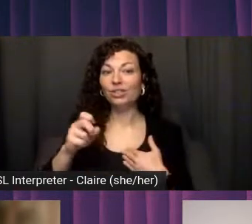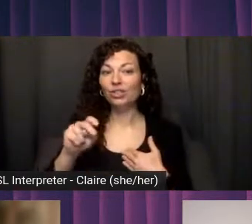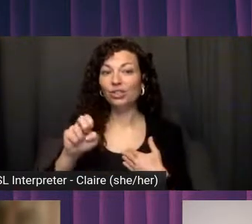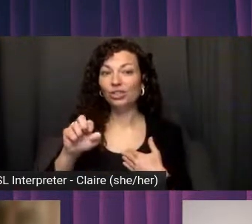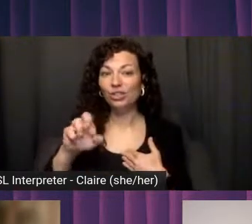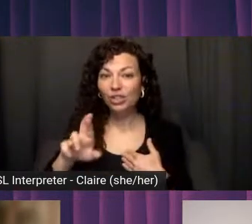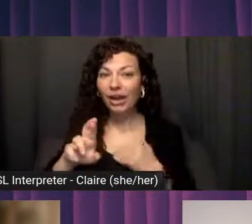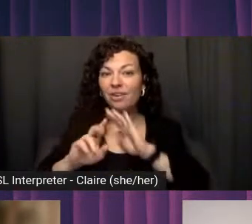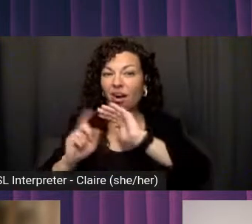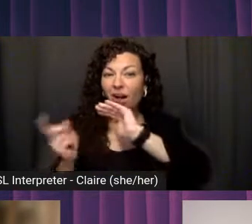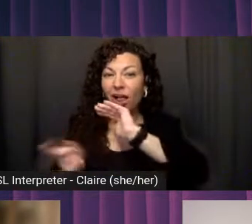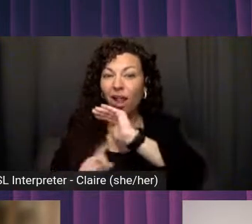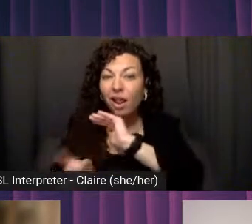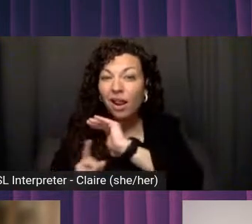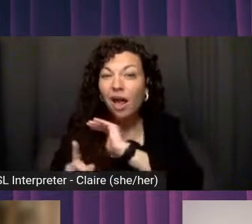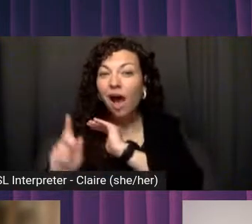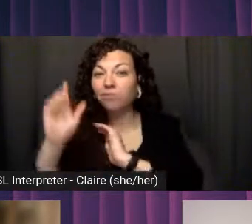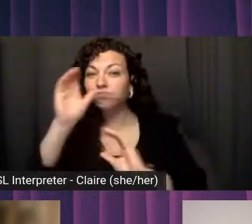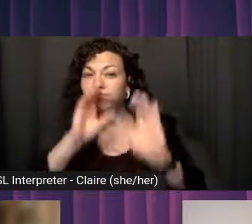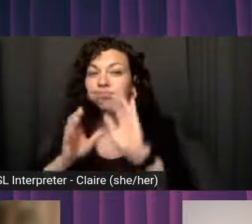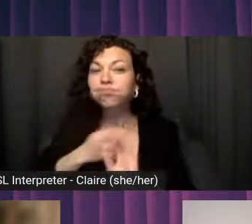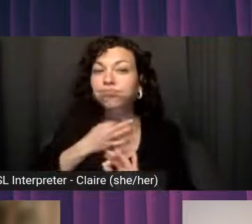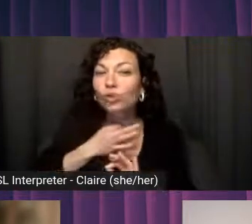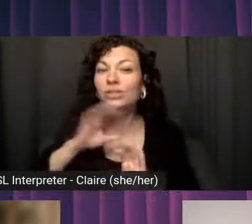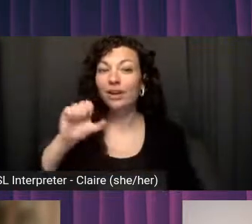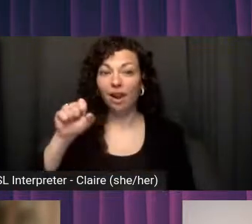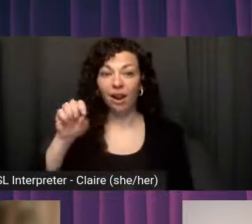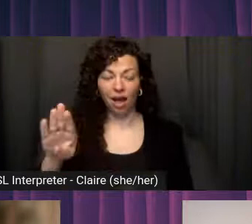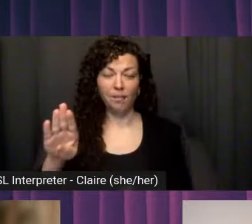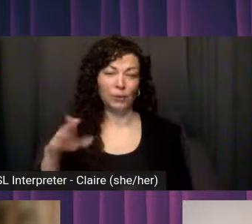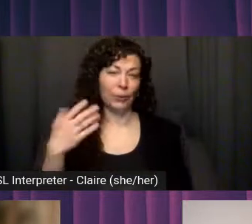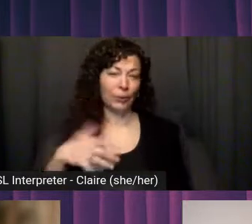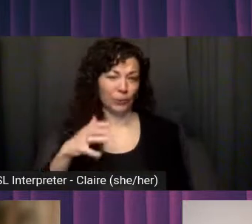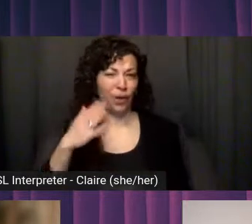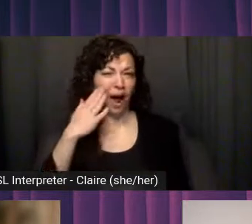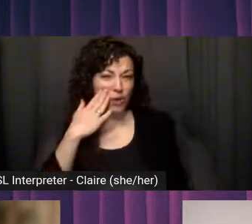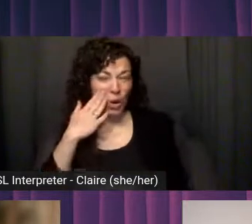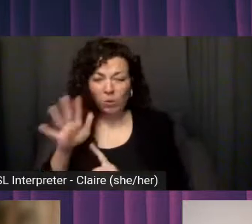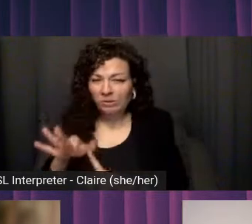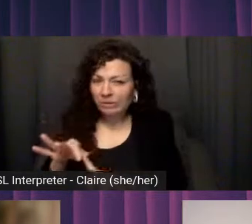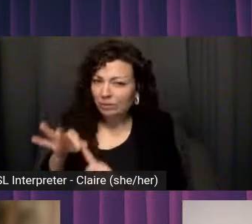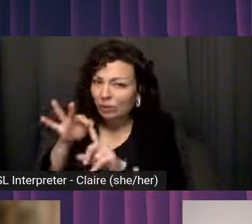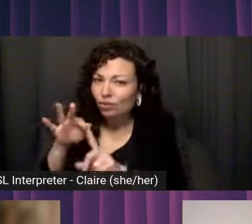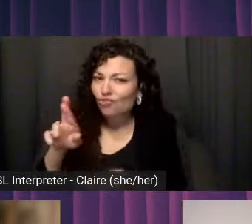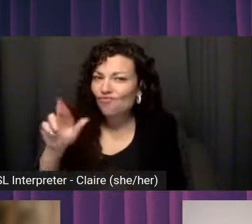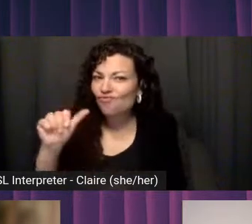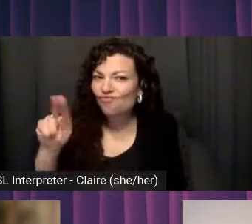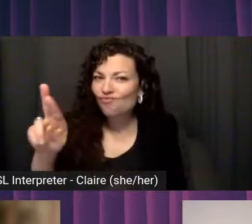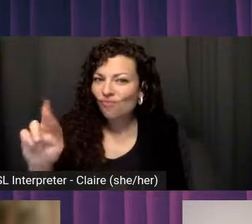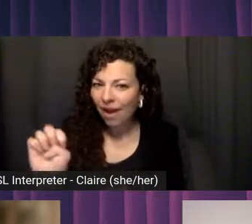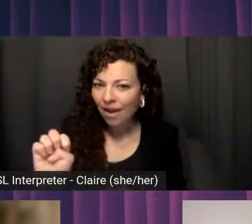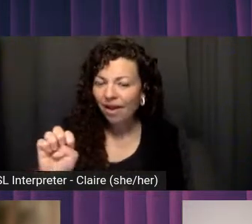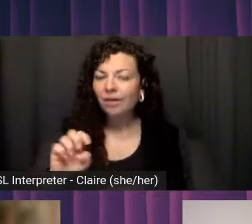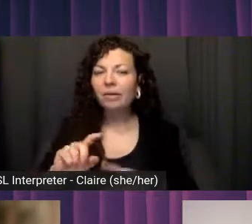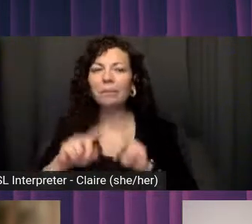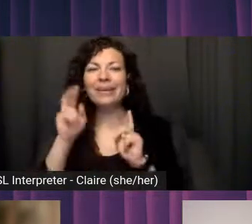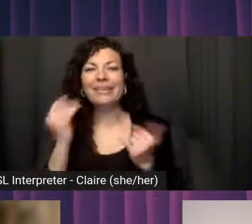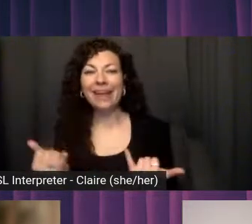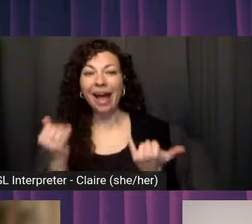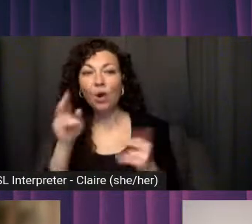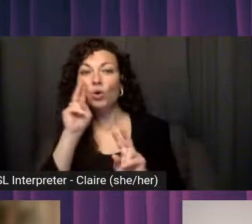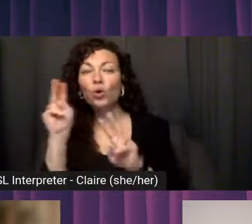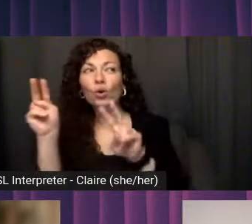bubble. But we also understand now, you know, especially in the last couple of years, like, we're all starting to really deeply look outside that